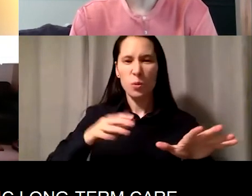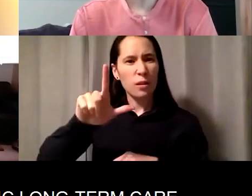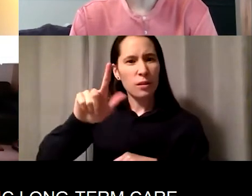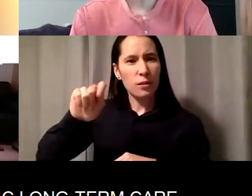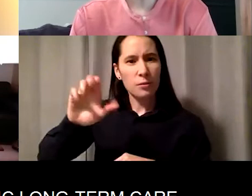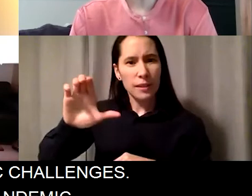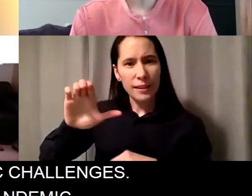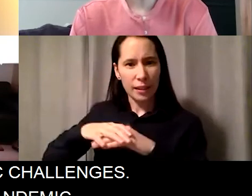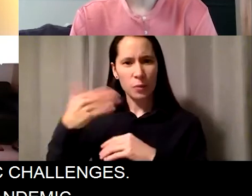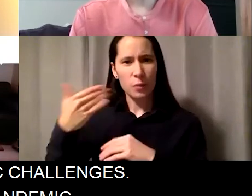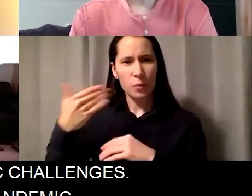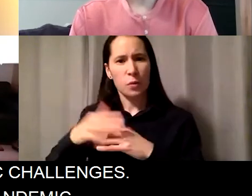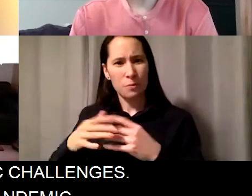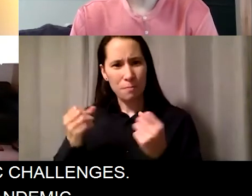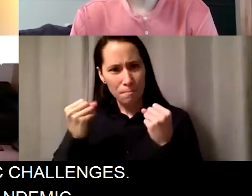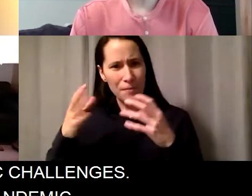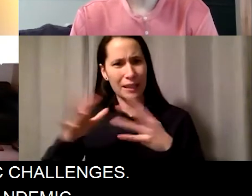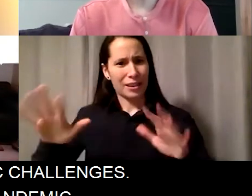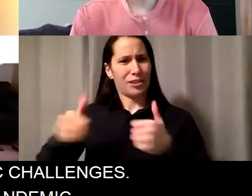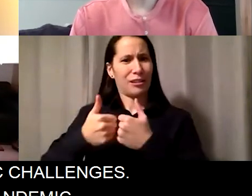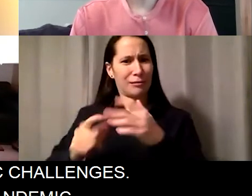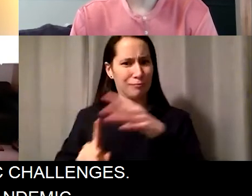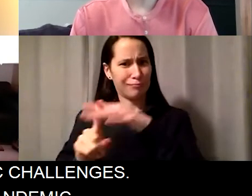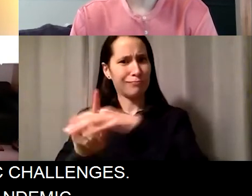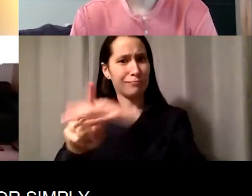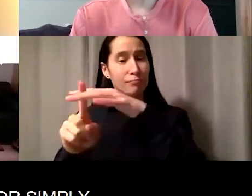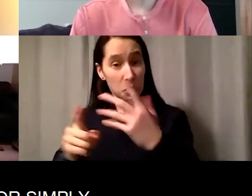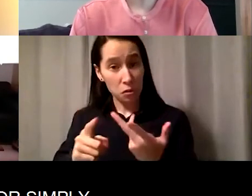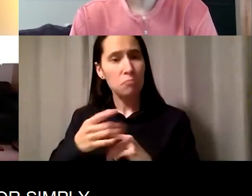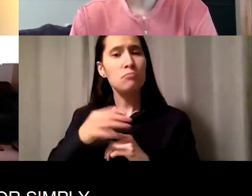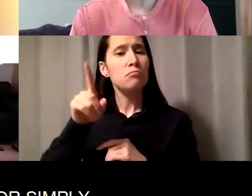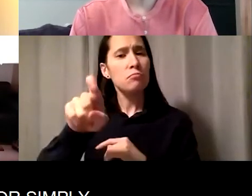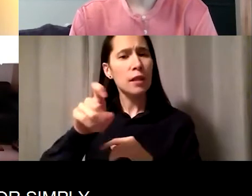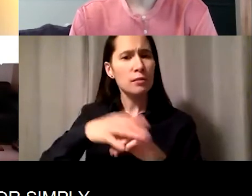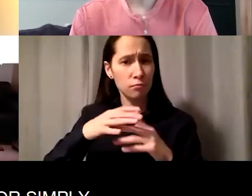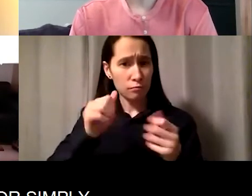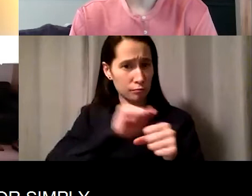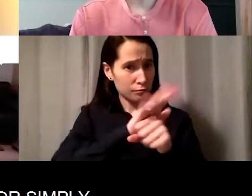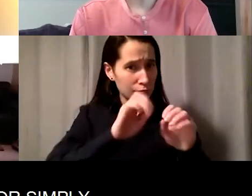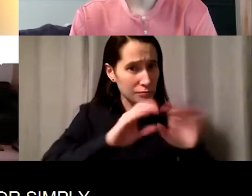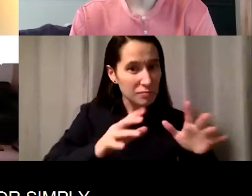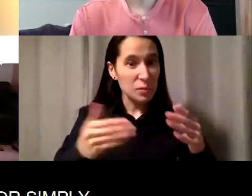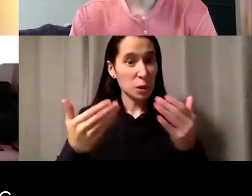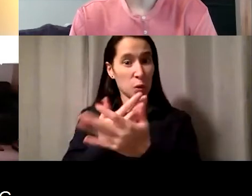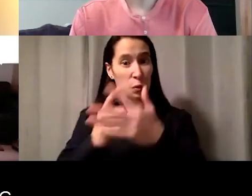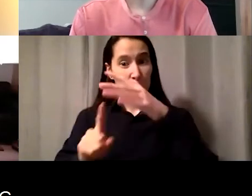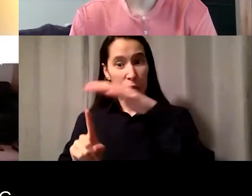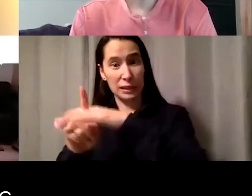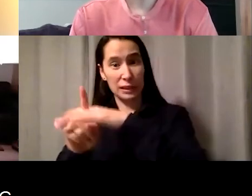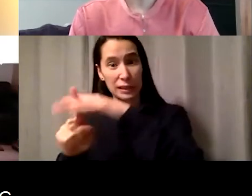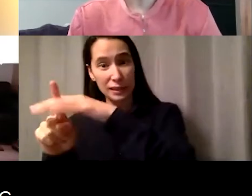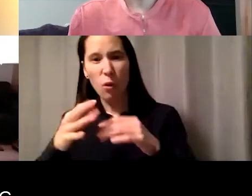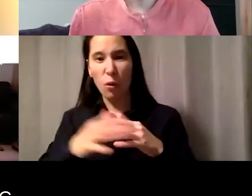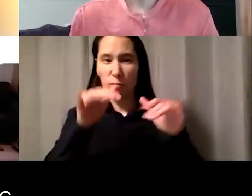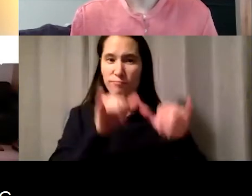significant systemic challenges. Would you say that the pandemic has introduced new issues or simply exacerbated existing